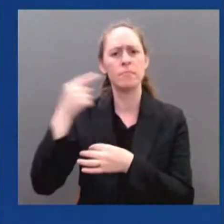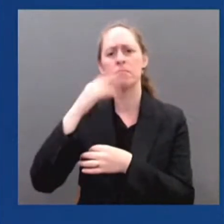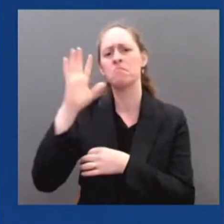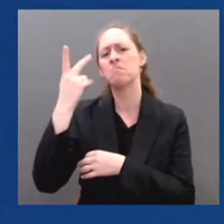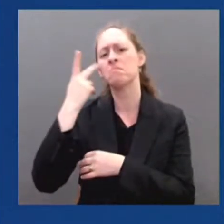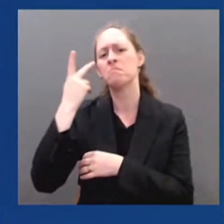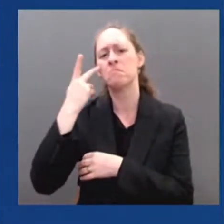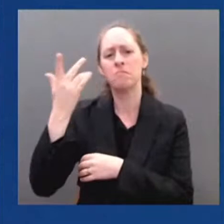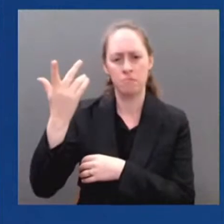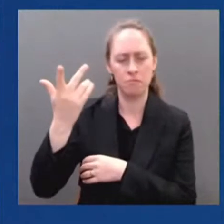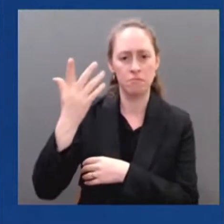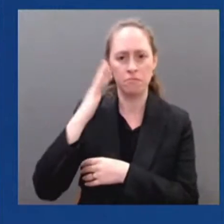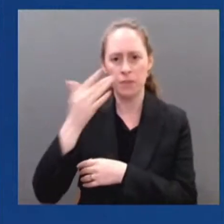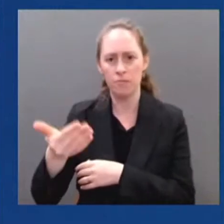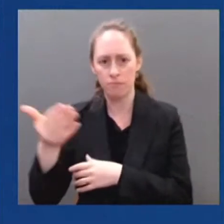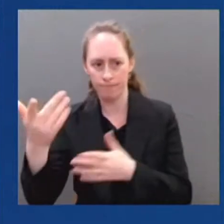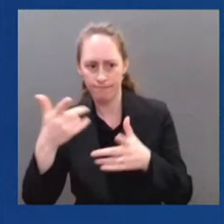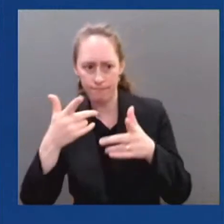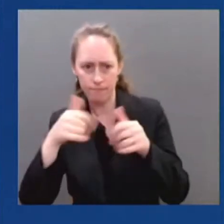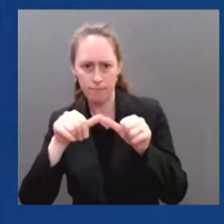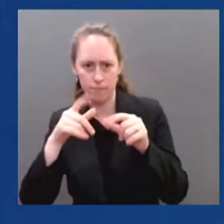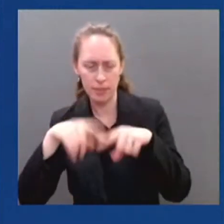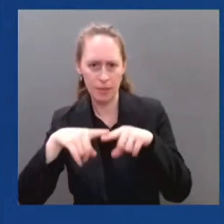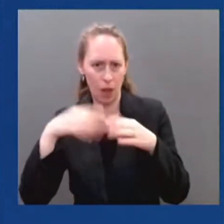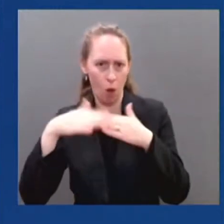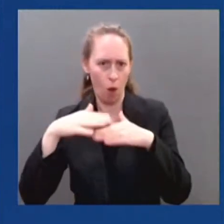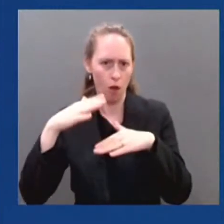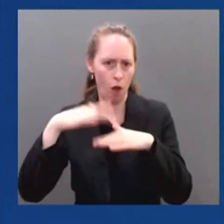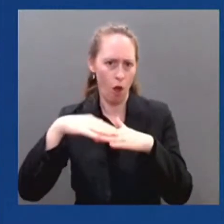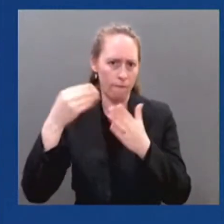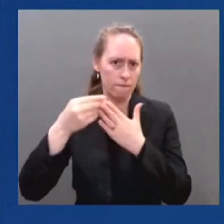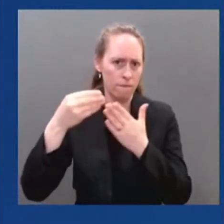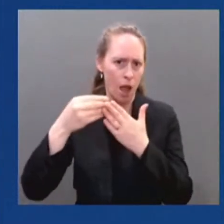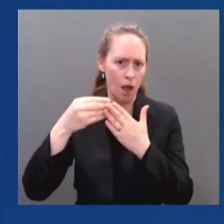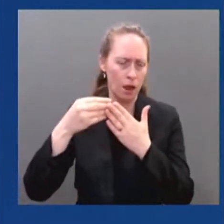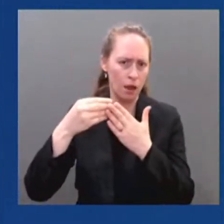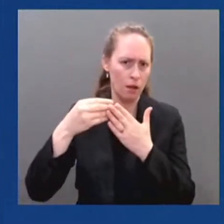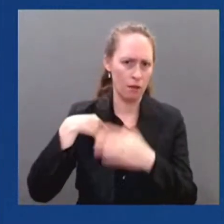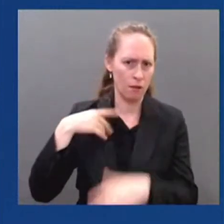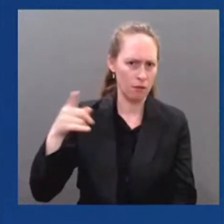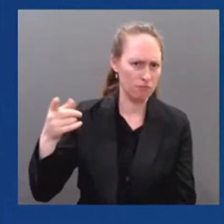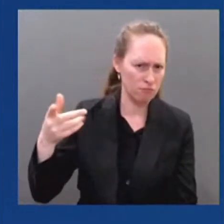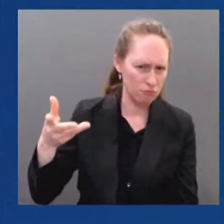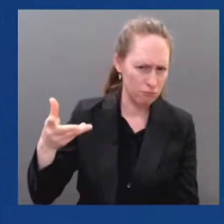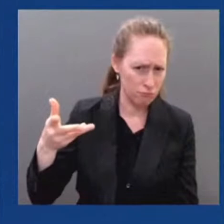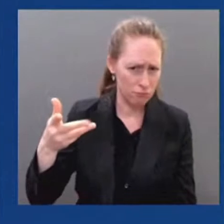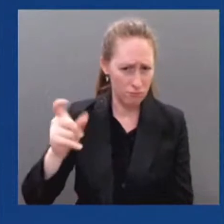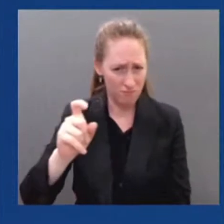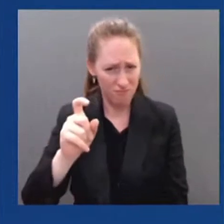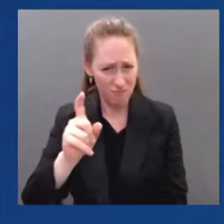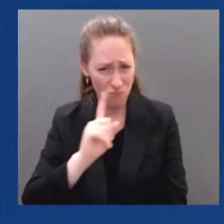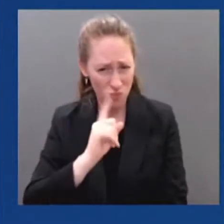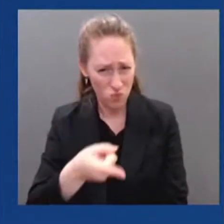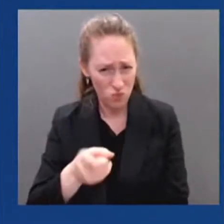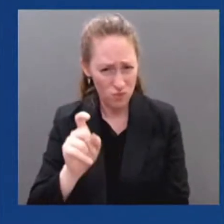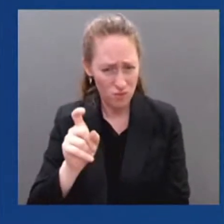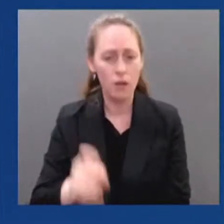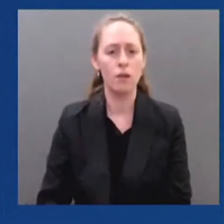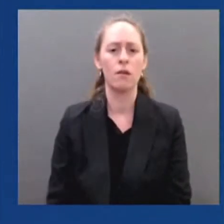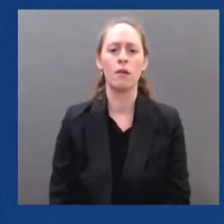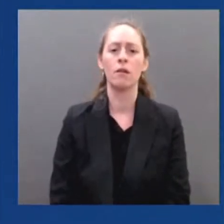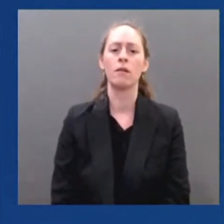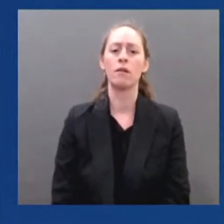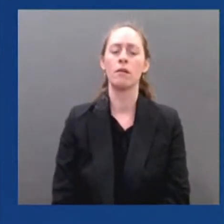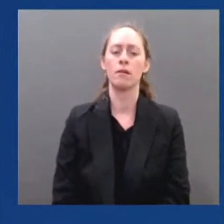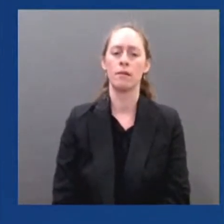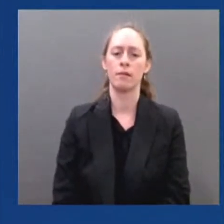could verify whether that is the case and also expand out. Is there enough funding for every American who needs a bivalent vaccine if one